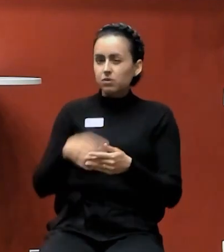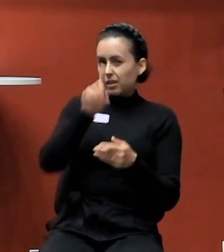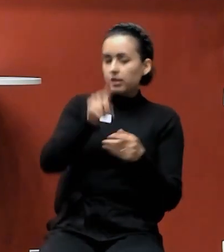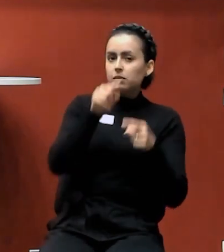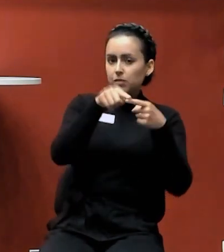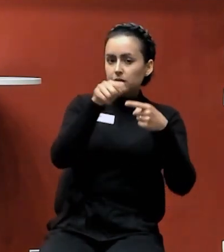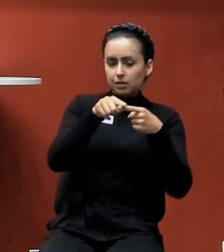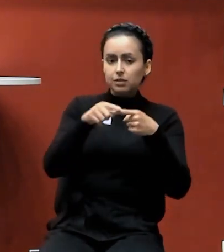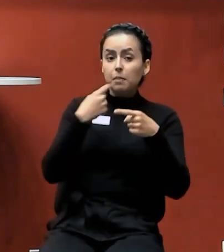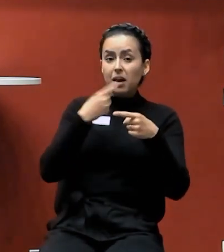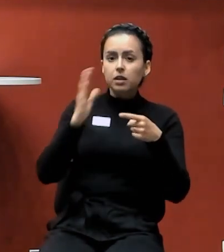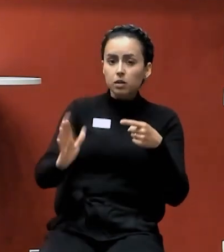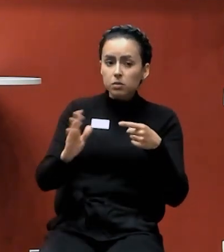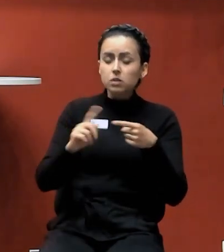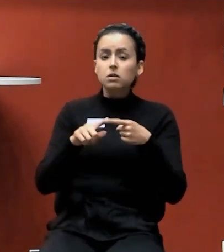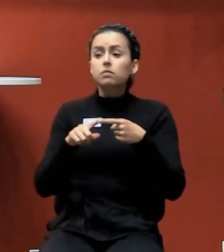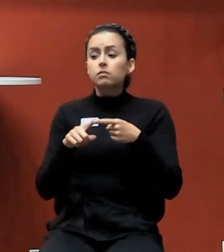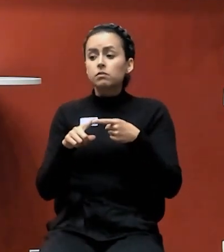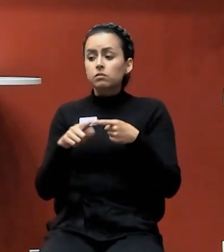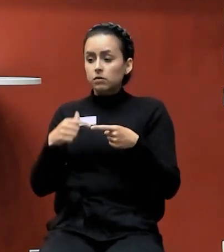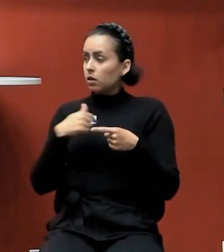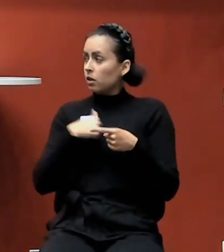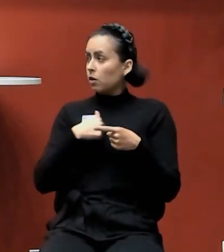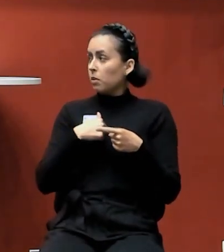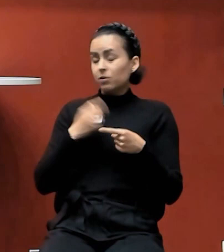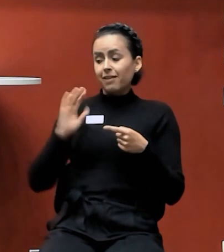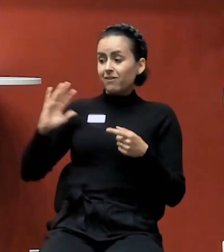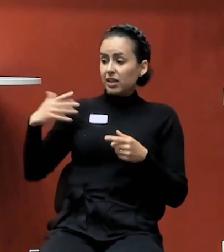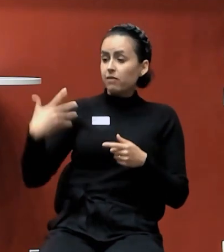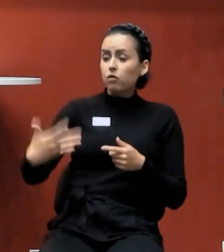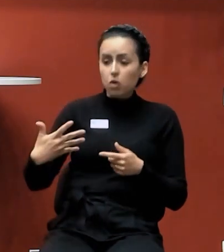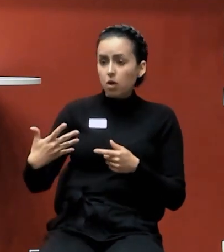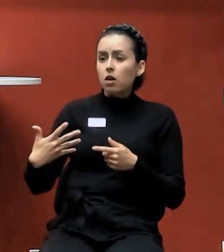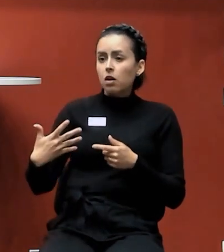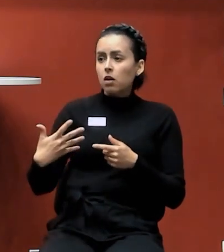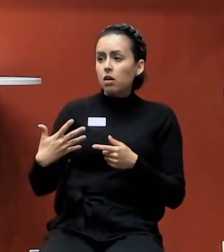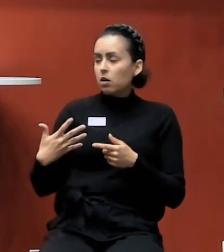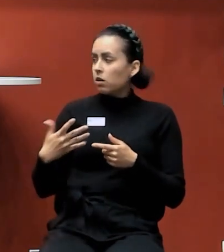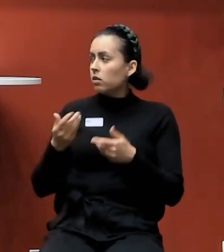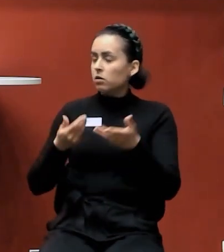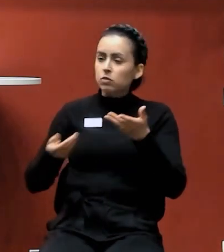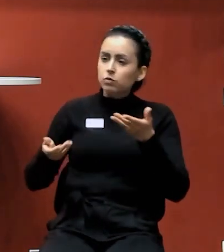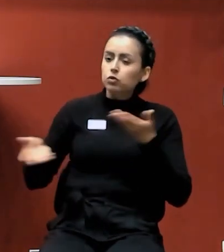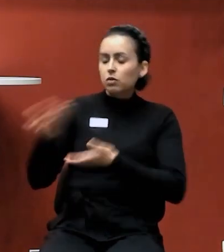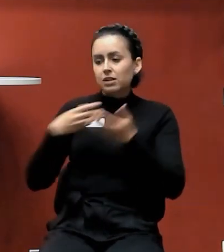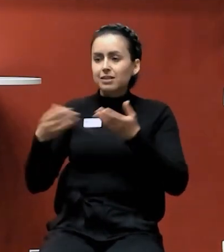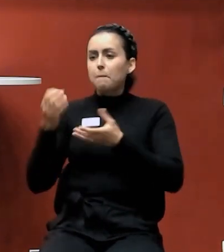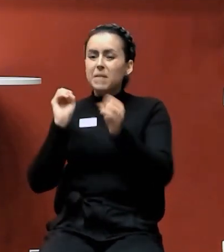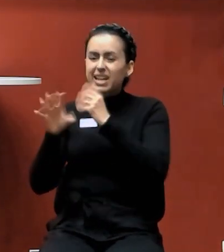as I've been working throughout my past 5 years, a lot of with content, media, content creation